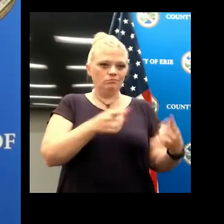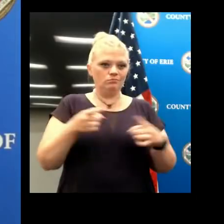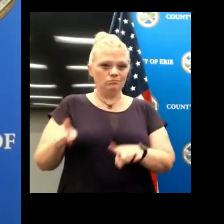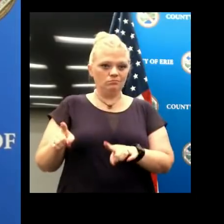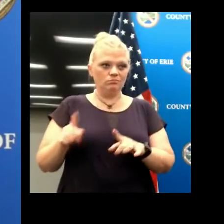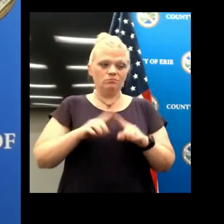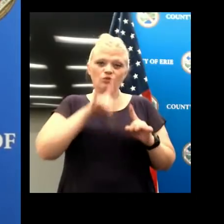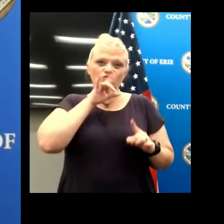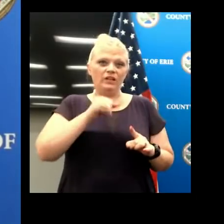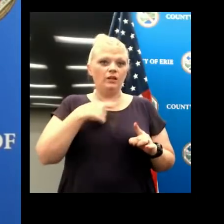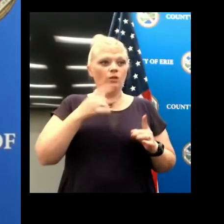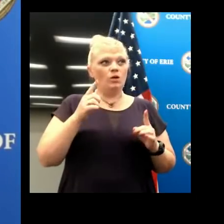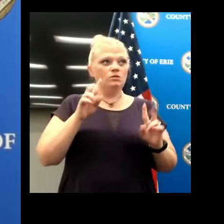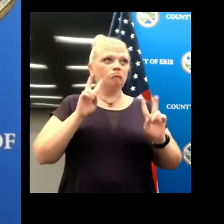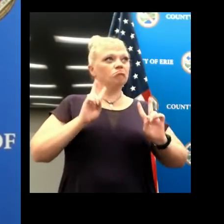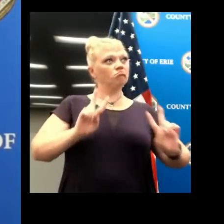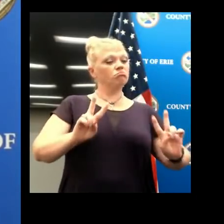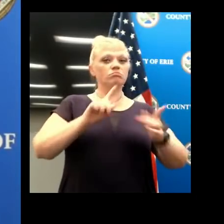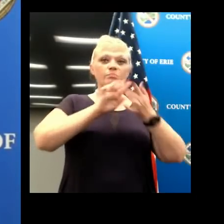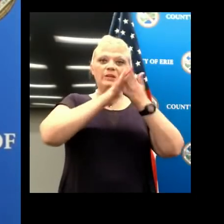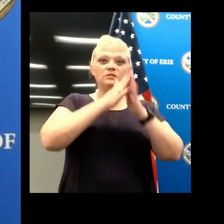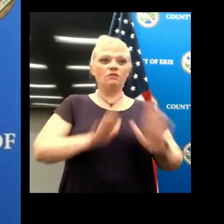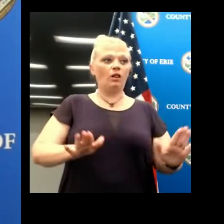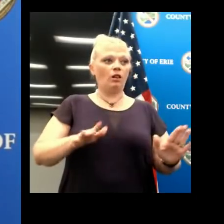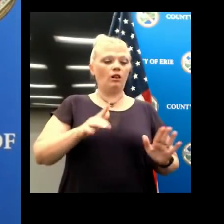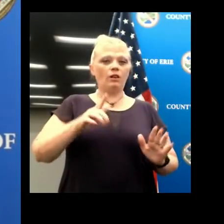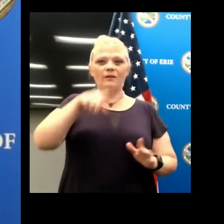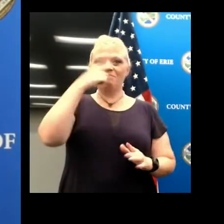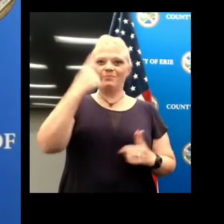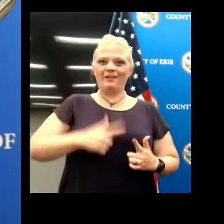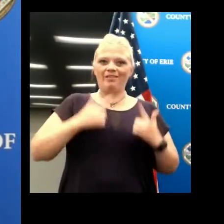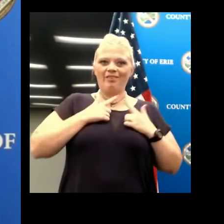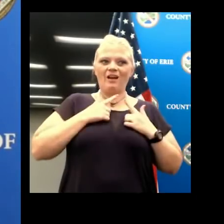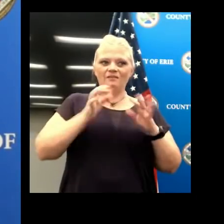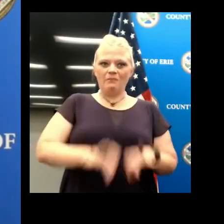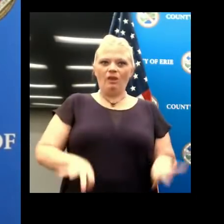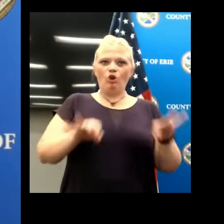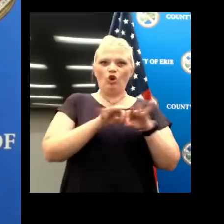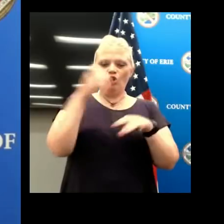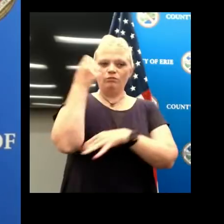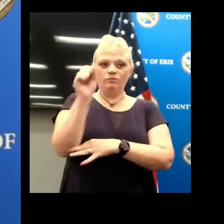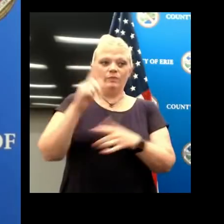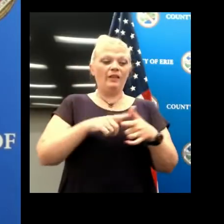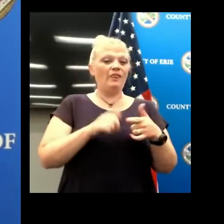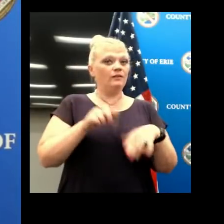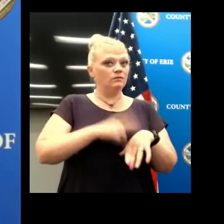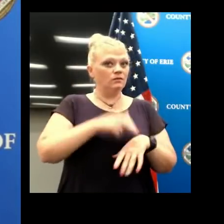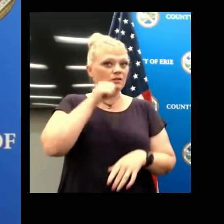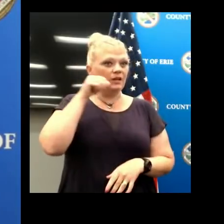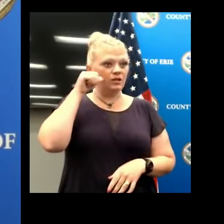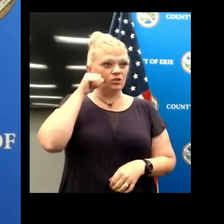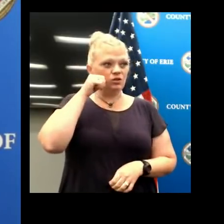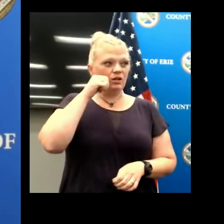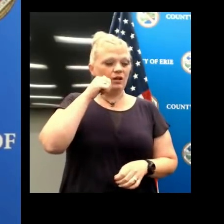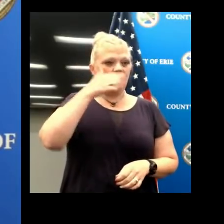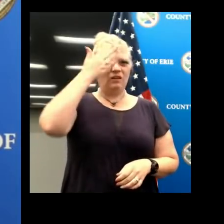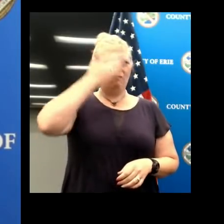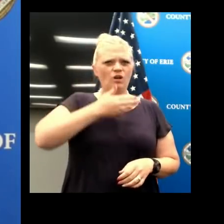a peaceful Black Lives Matter protest. And then, of course, yesterday there was the incident that occurred in front of Empty